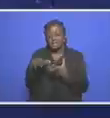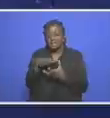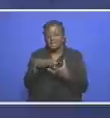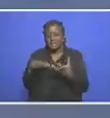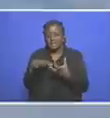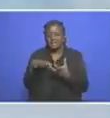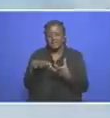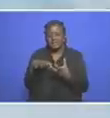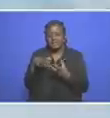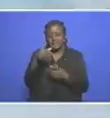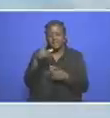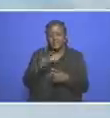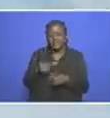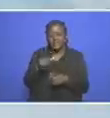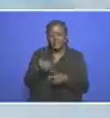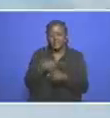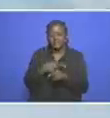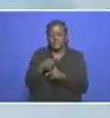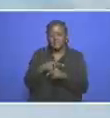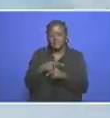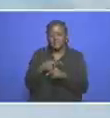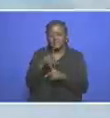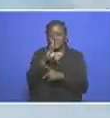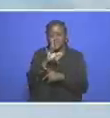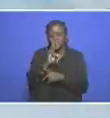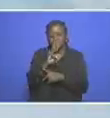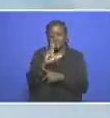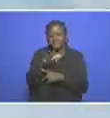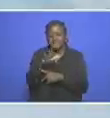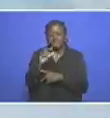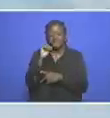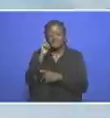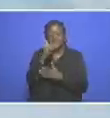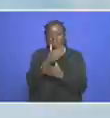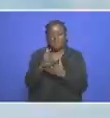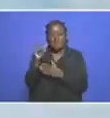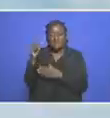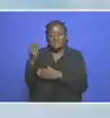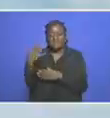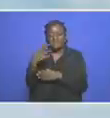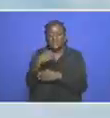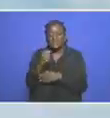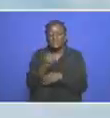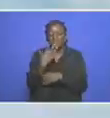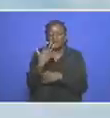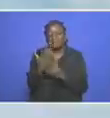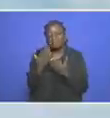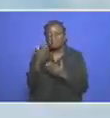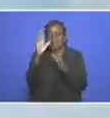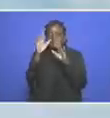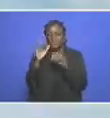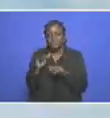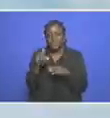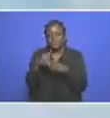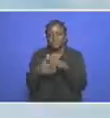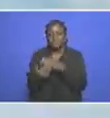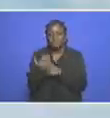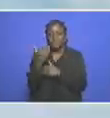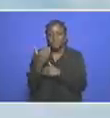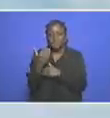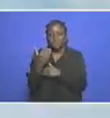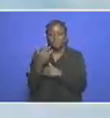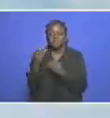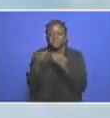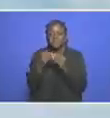to 75 degrees. And tomorrow it's going to be partly sunny and warm. Could get a little shower in the morning, but as we move into the afternoon hours, we'll get